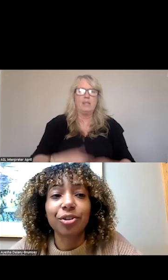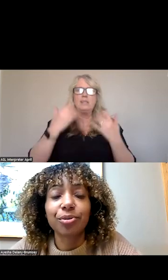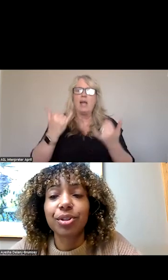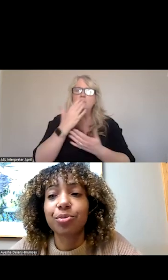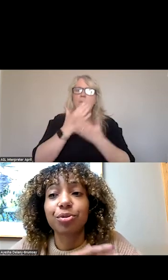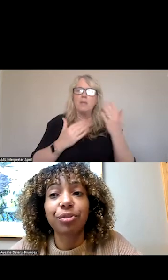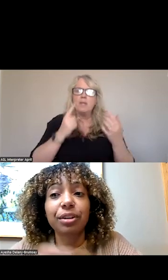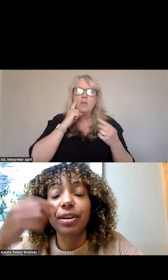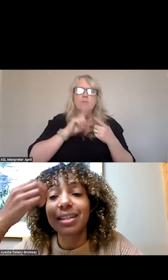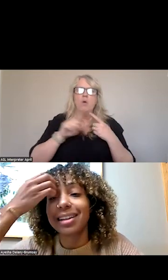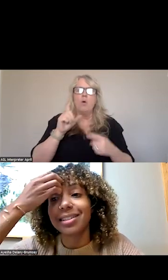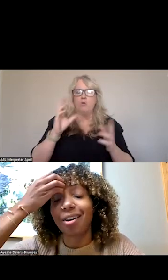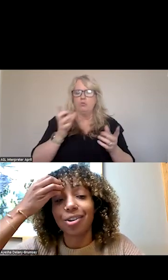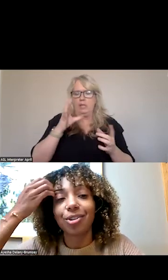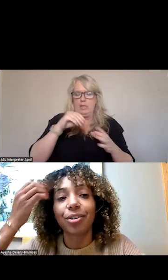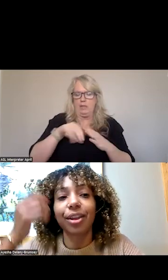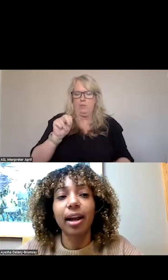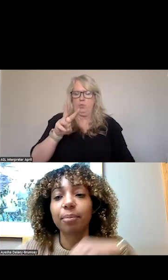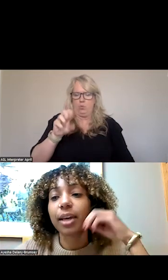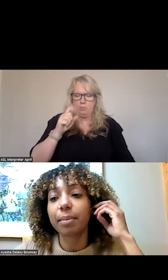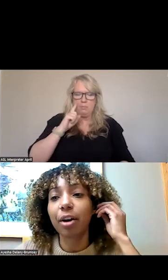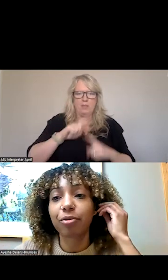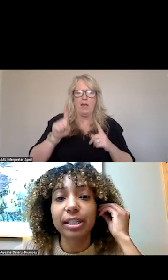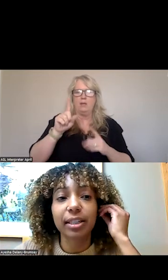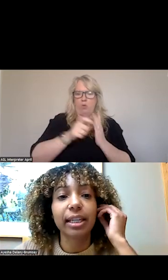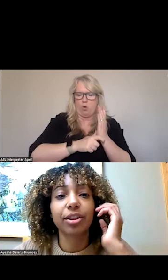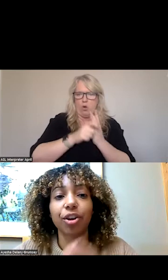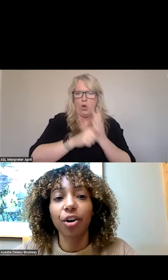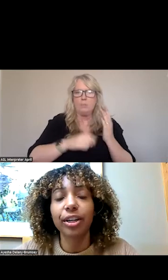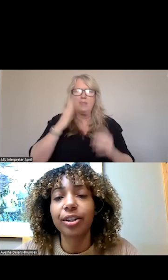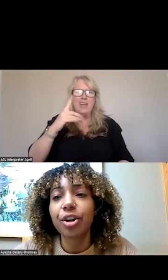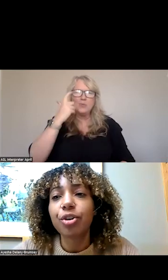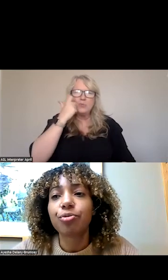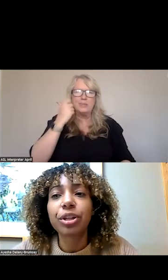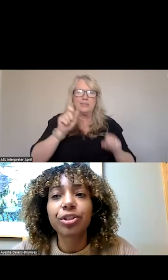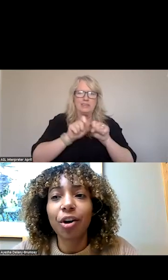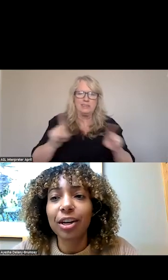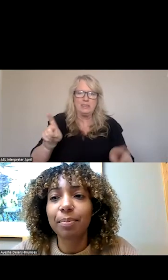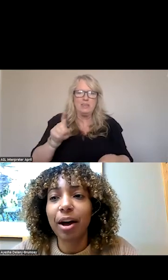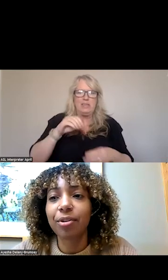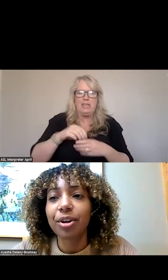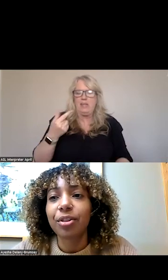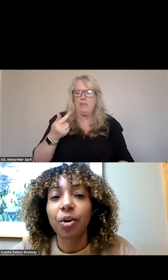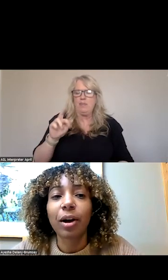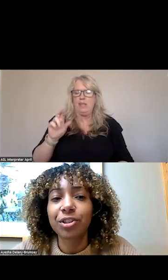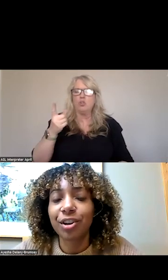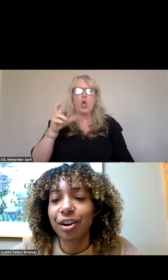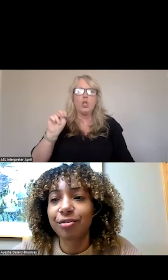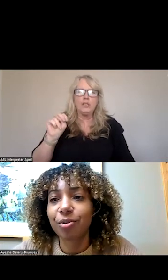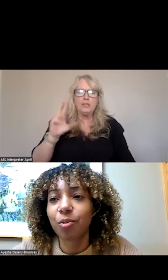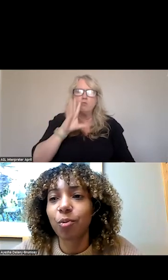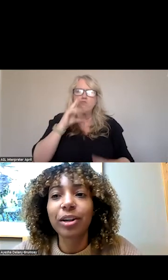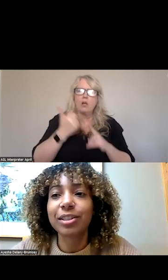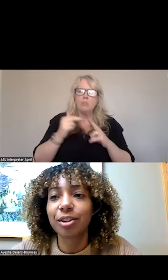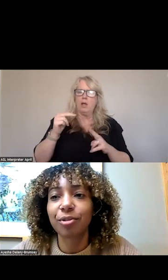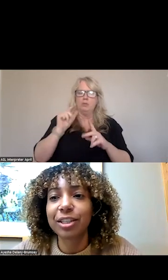crisis in the news, this was a really fantastic article that came out recently in The Guardian, really talking about the question